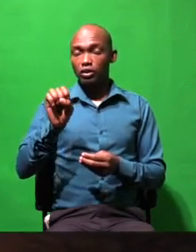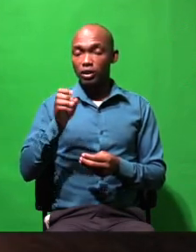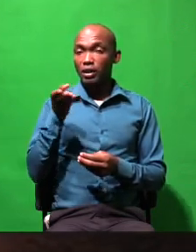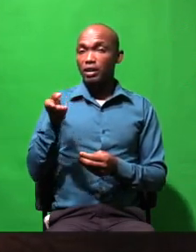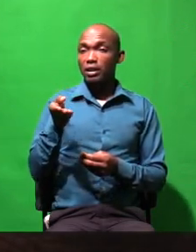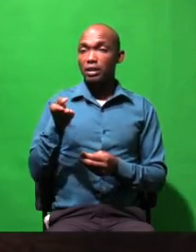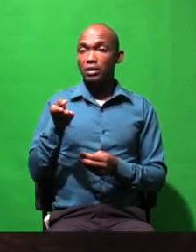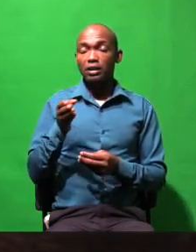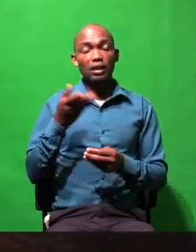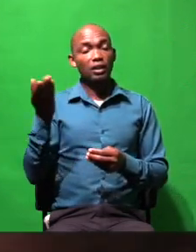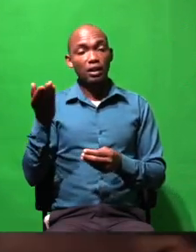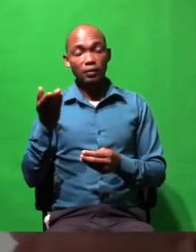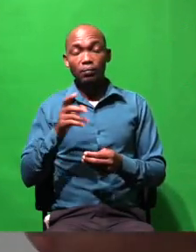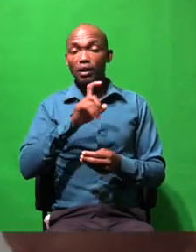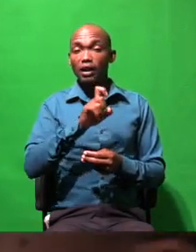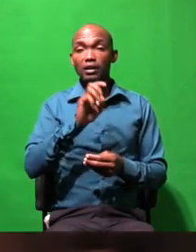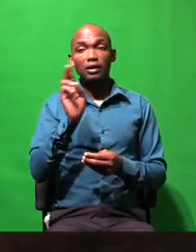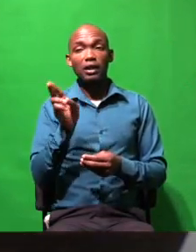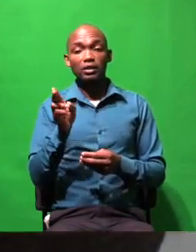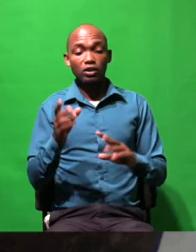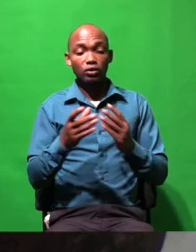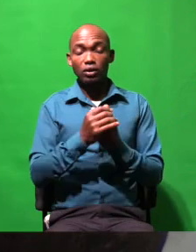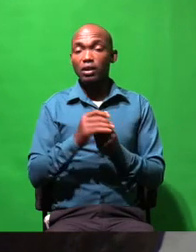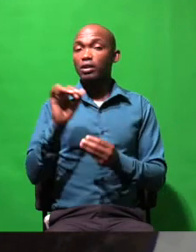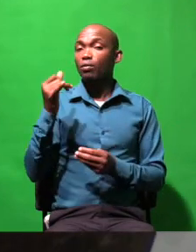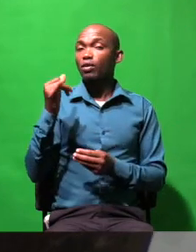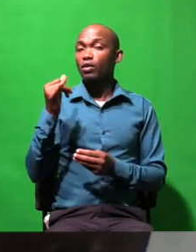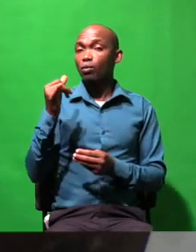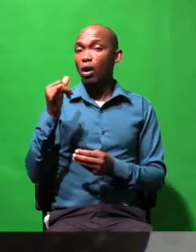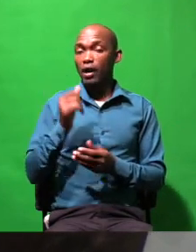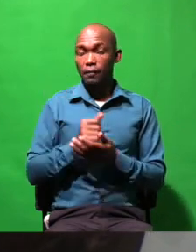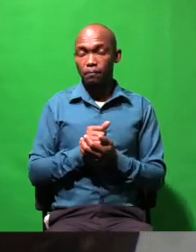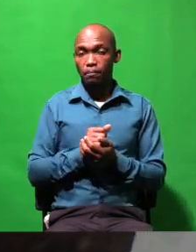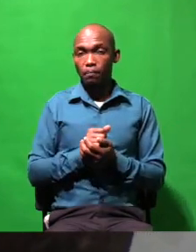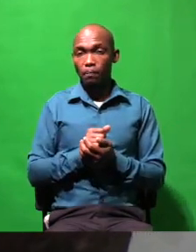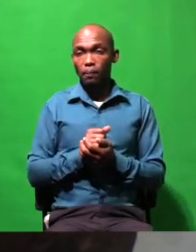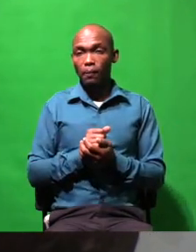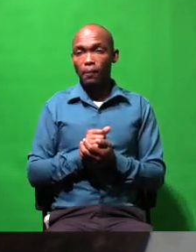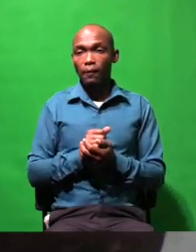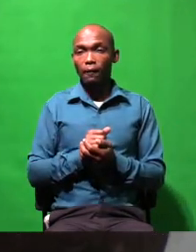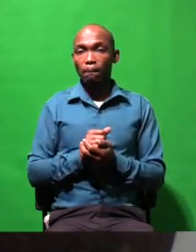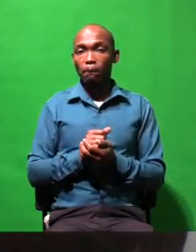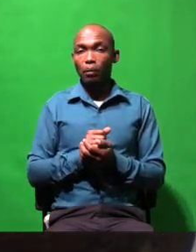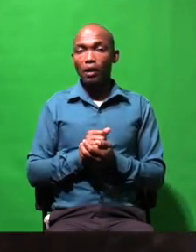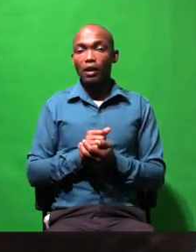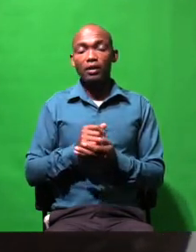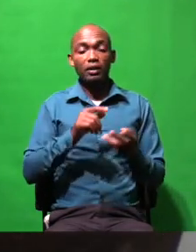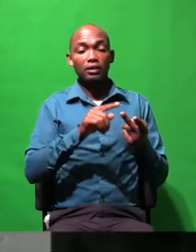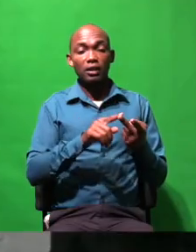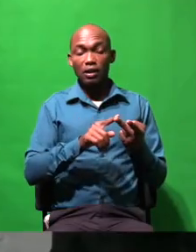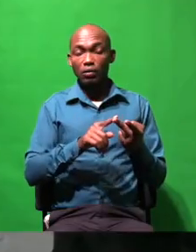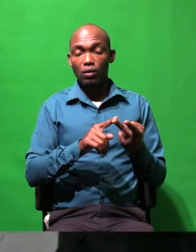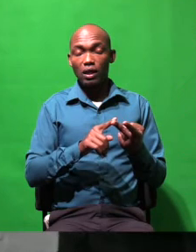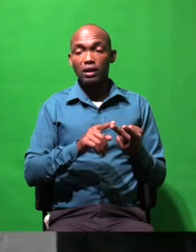the dominant gene, and the fourth one is X